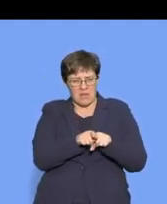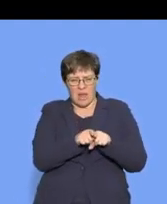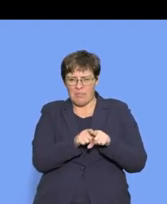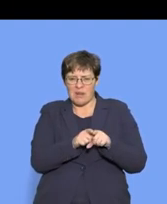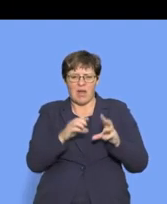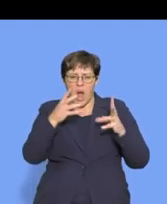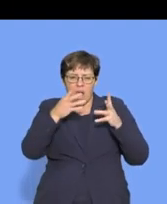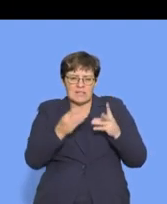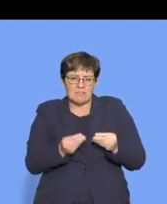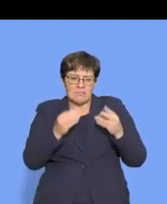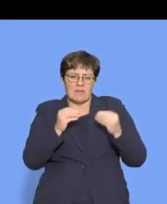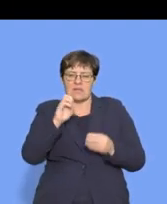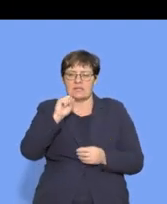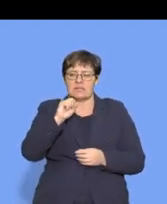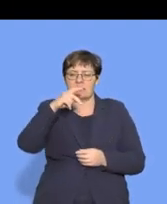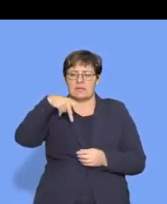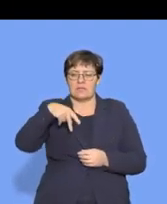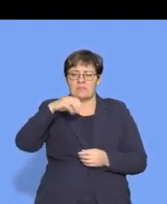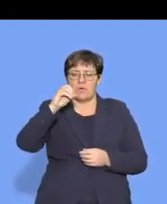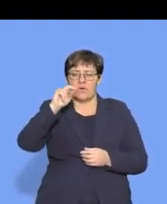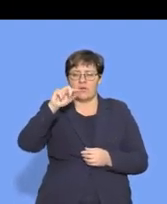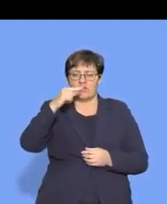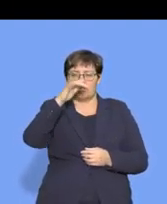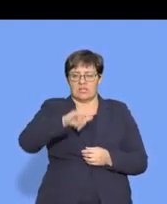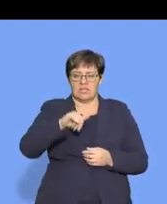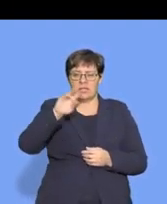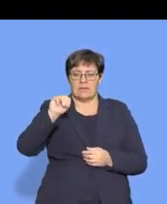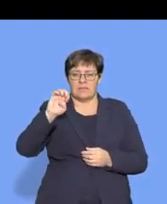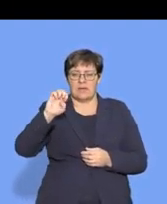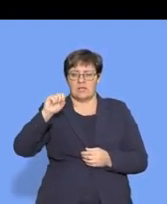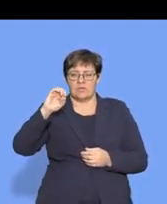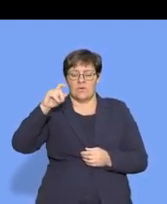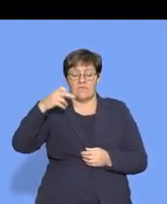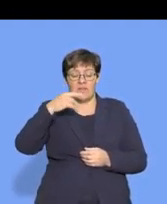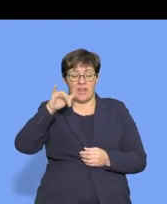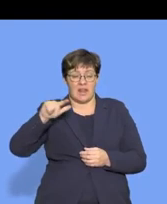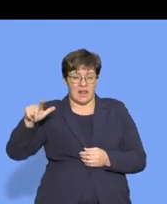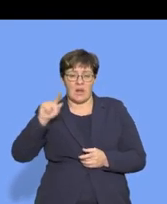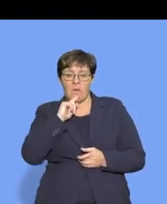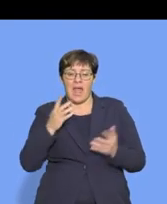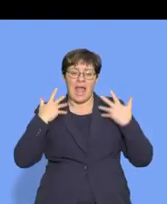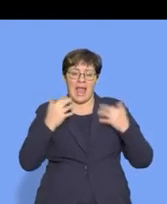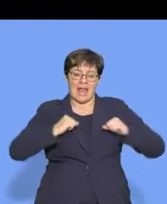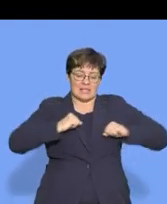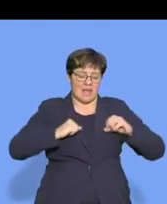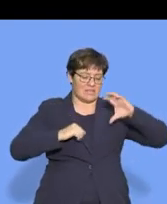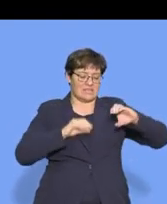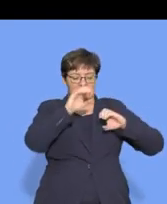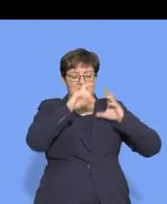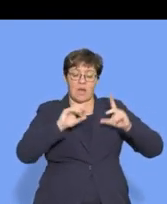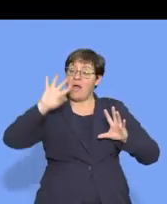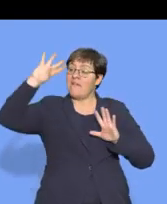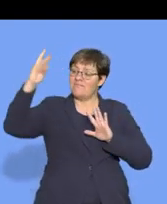mesophyll. Important is they've got large air spaces, because even though they photosynthesize, their